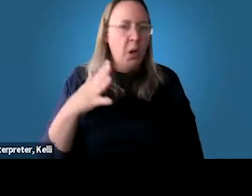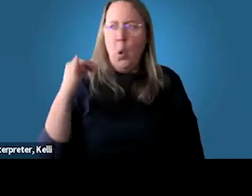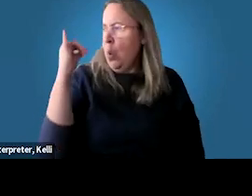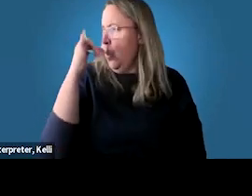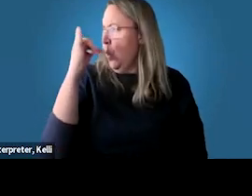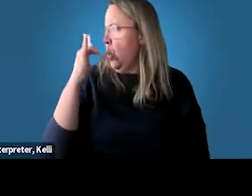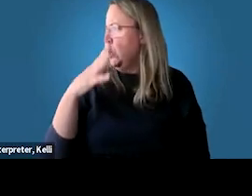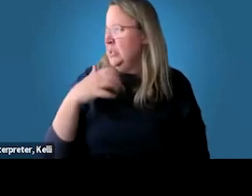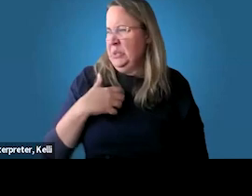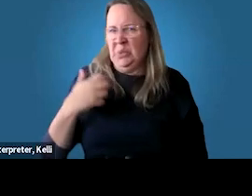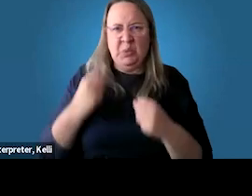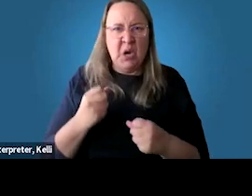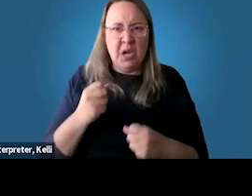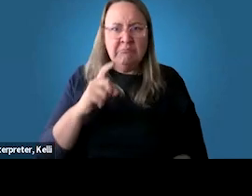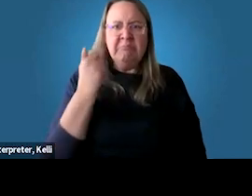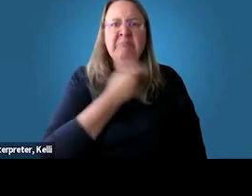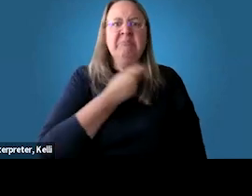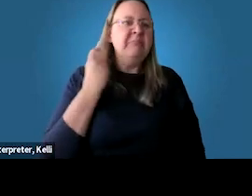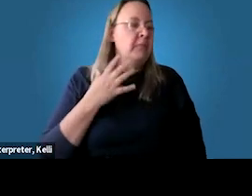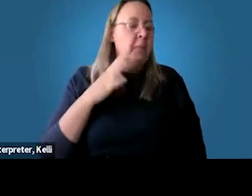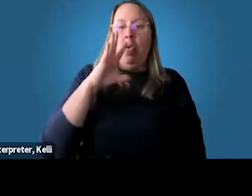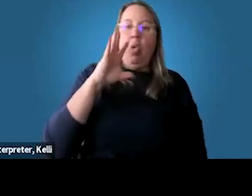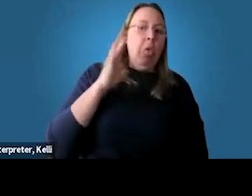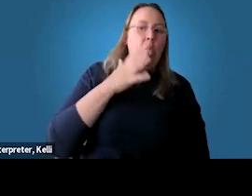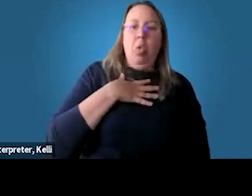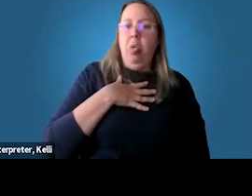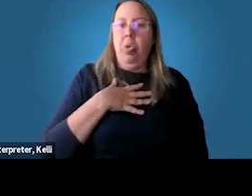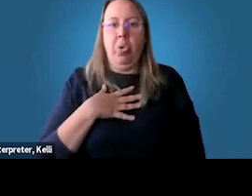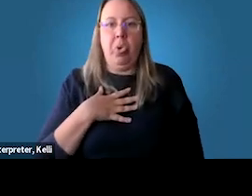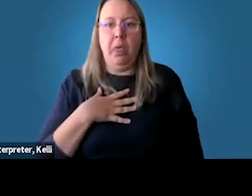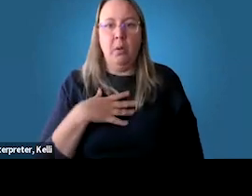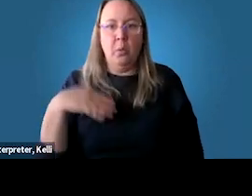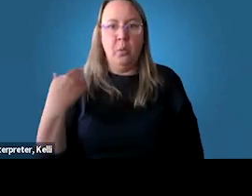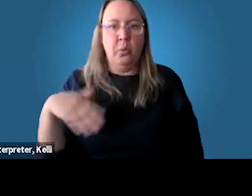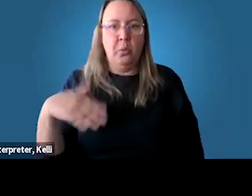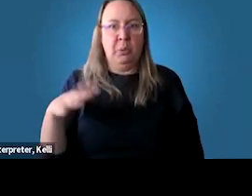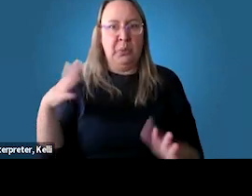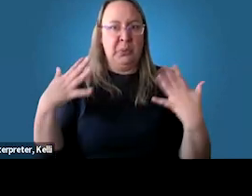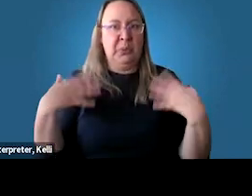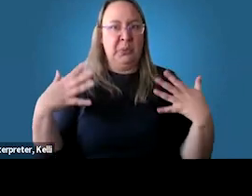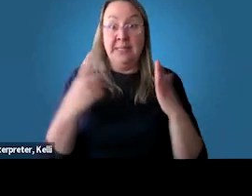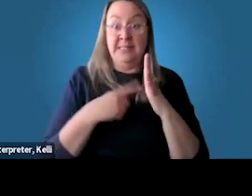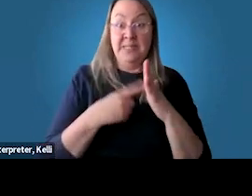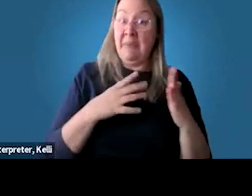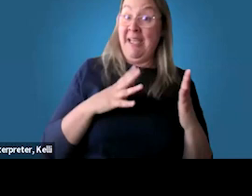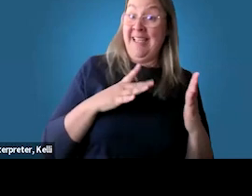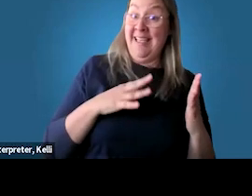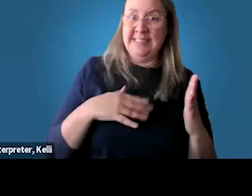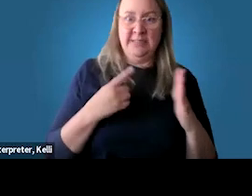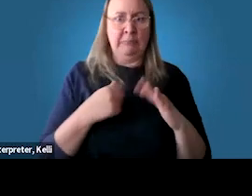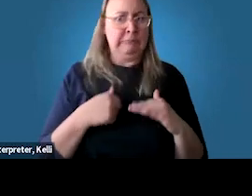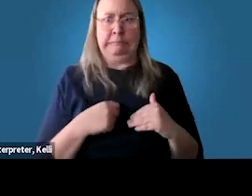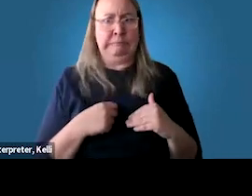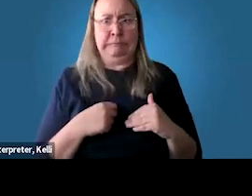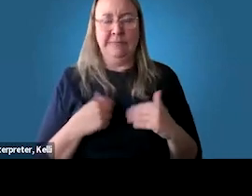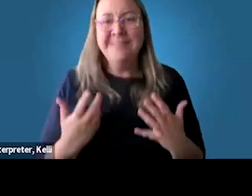really strong aroma. Maybe it's in an elevator. You go in there and it's like sometimes it's good, sometimes it isn't, right? Yeah,